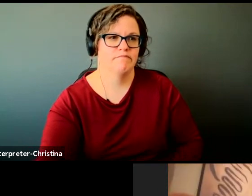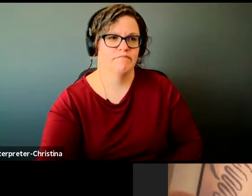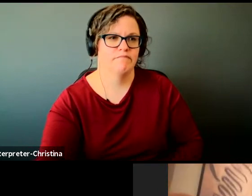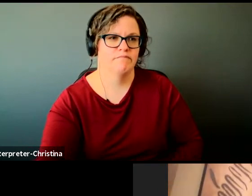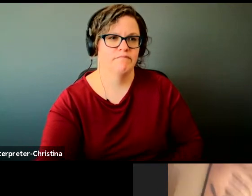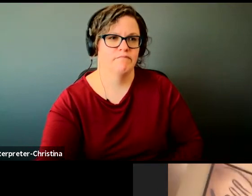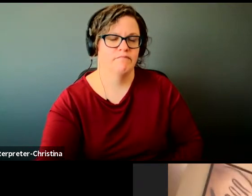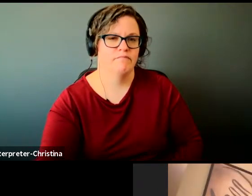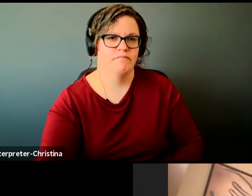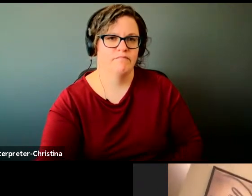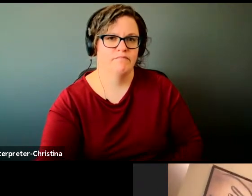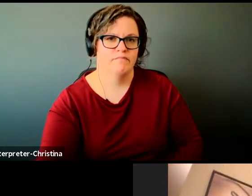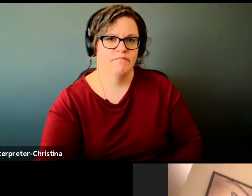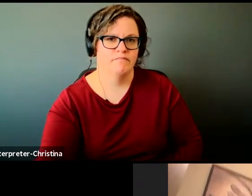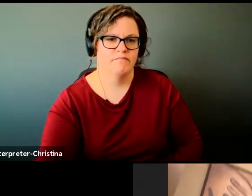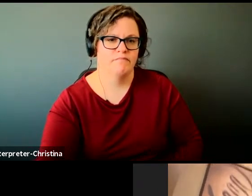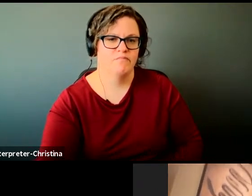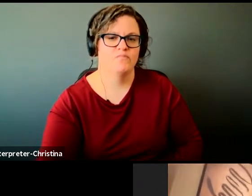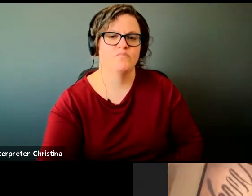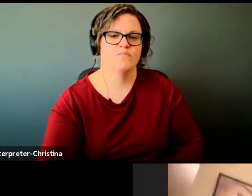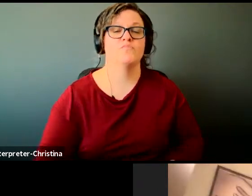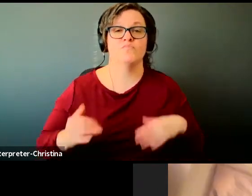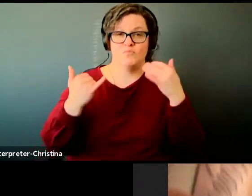you today.